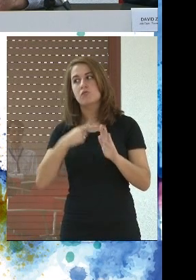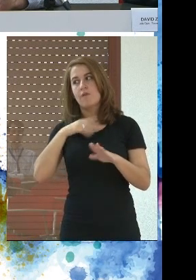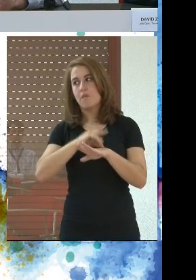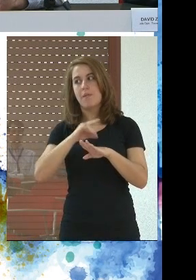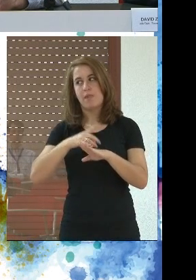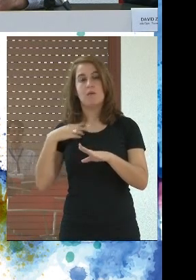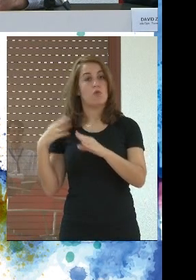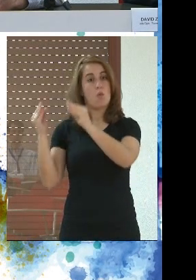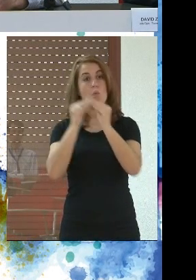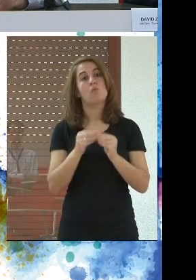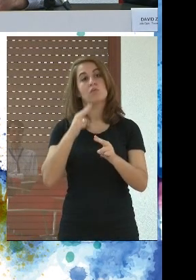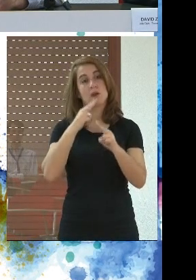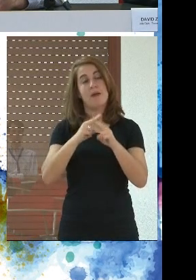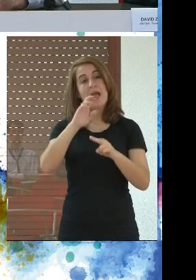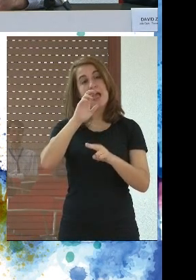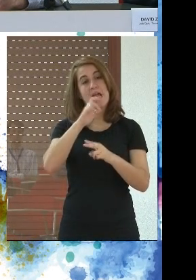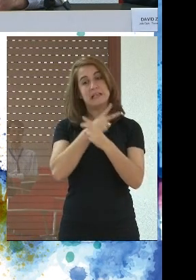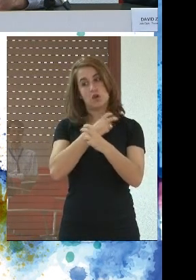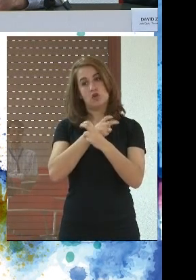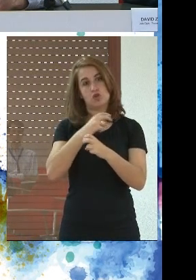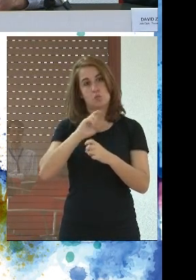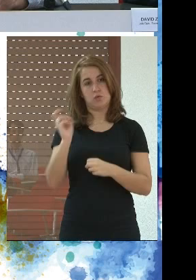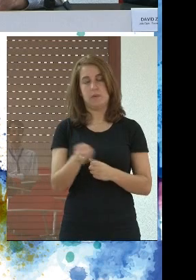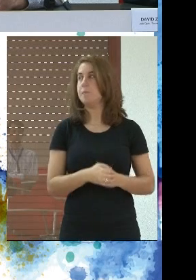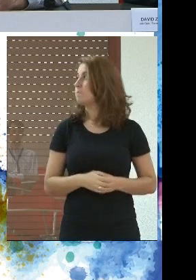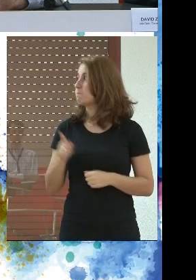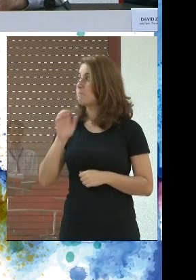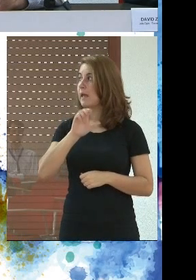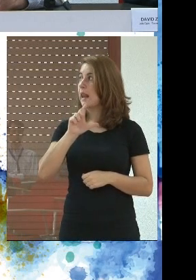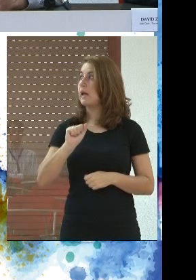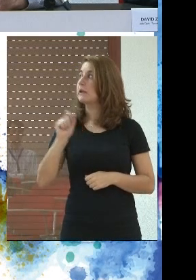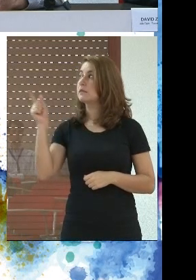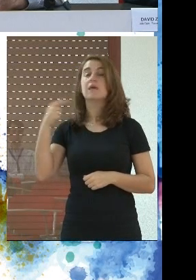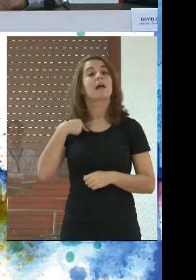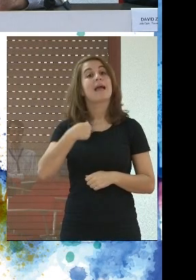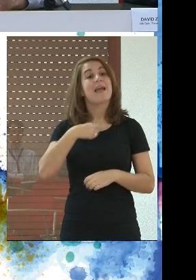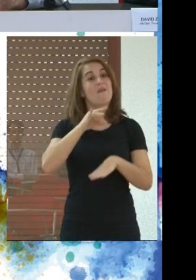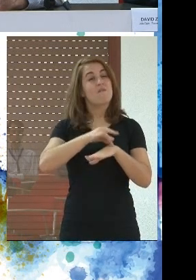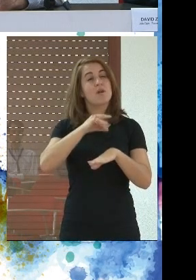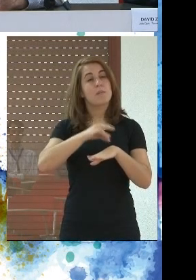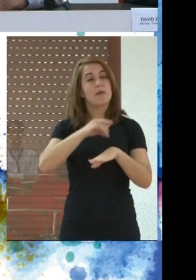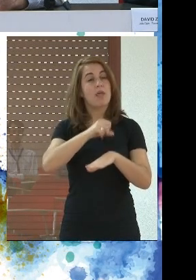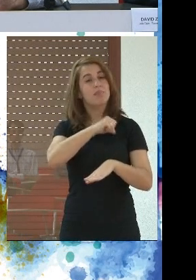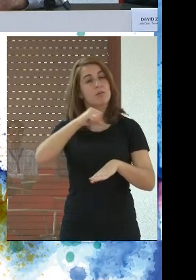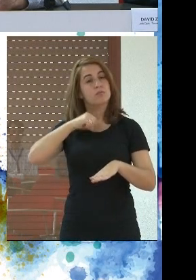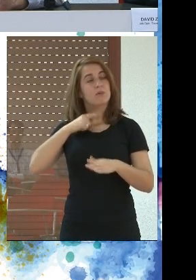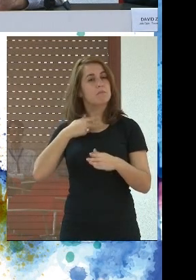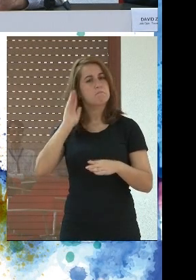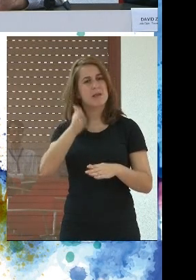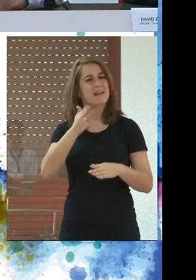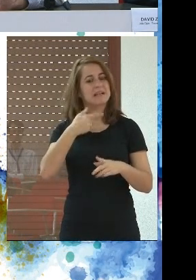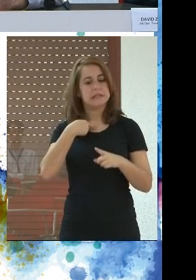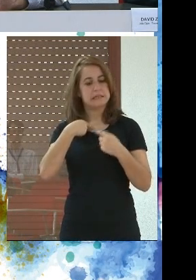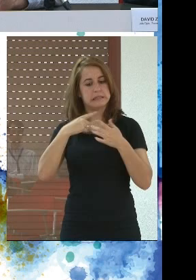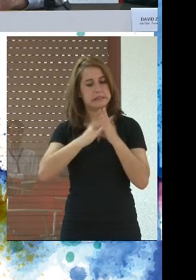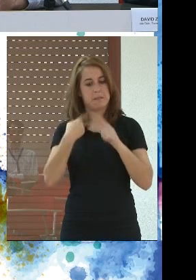The people have a common disease, which is multiple sclerosis. Multiple sclerosis is an autoimmune